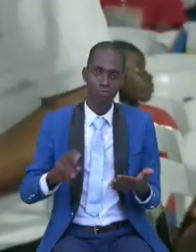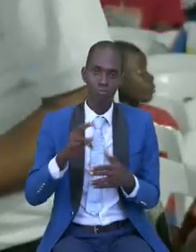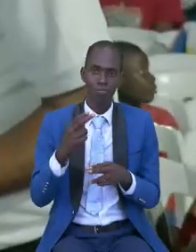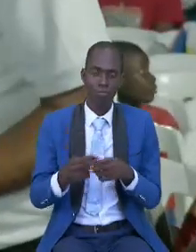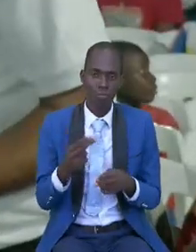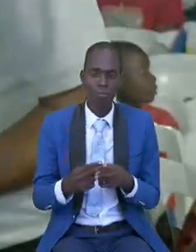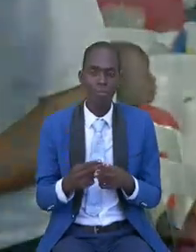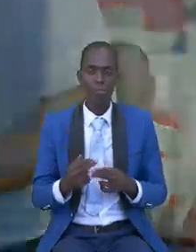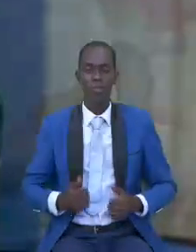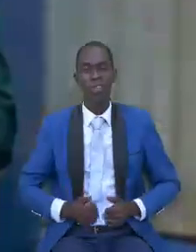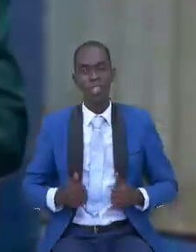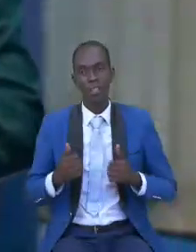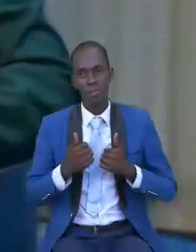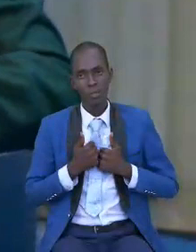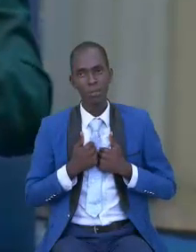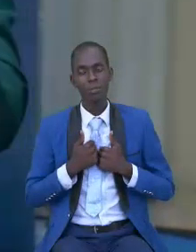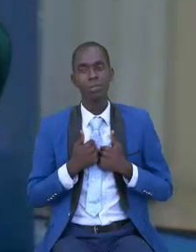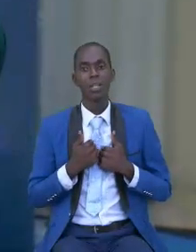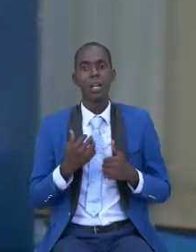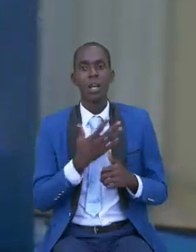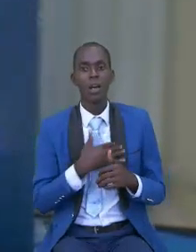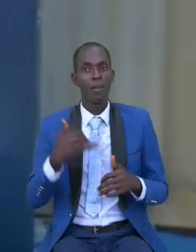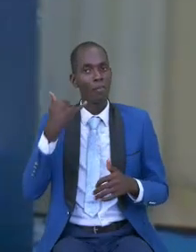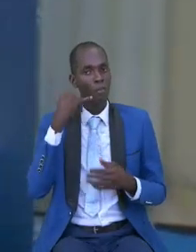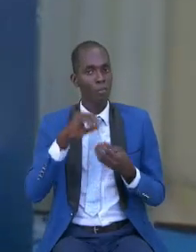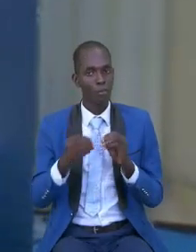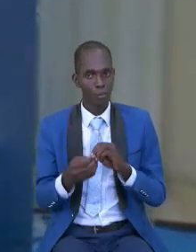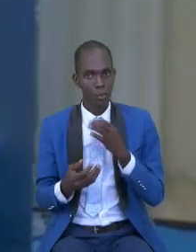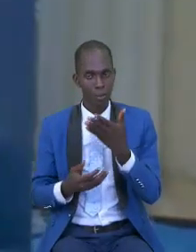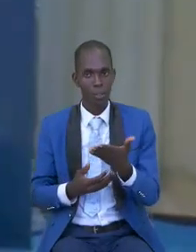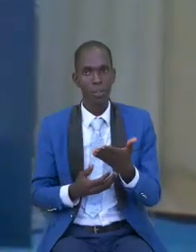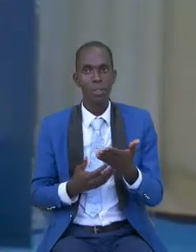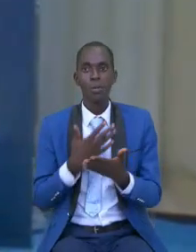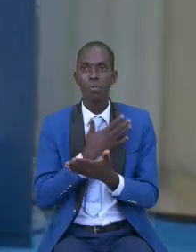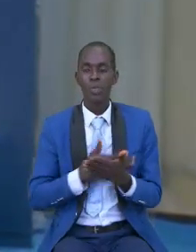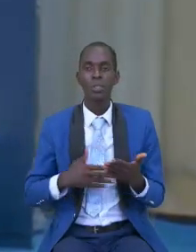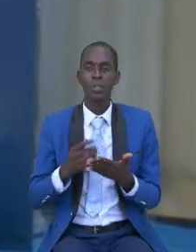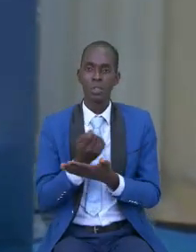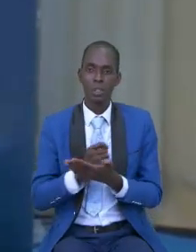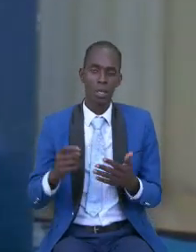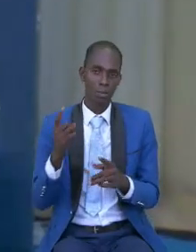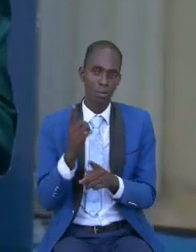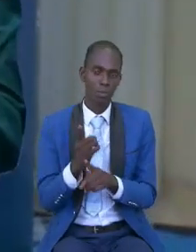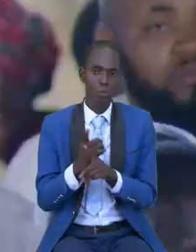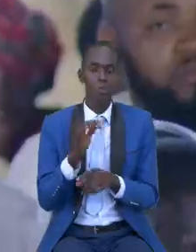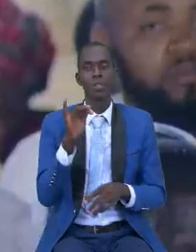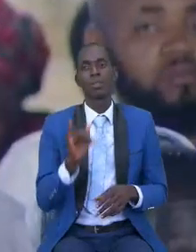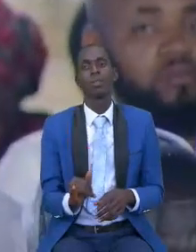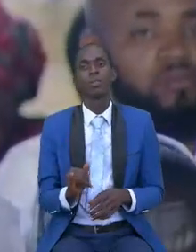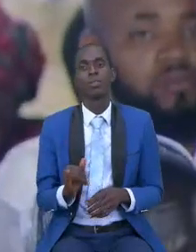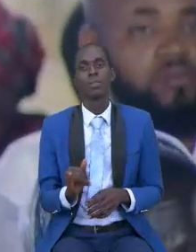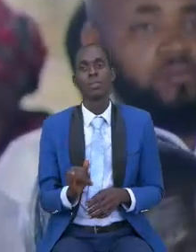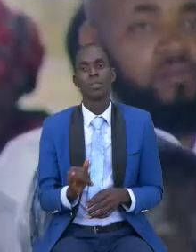We have new people that the Lord has brought to the families of Kingdom of God. Heaven